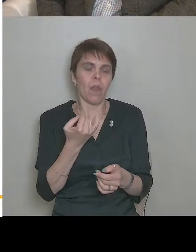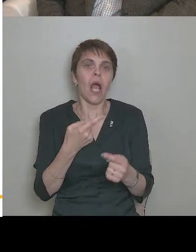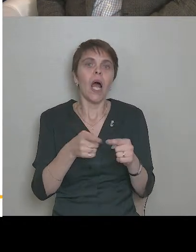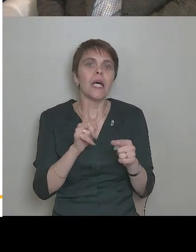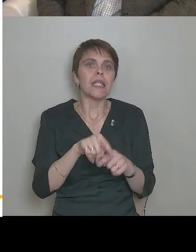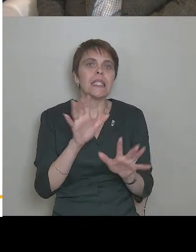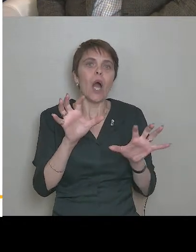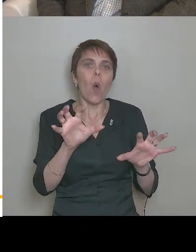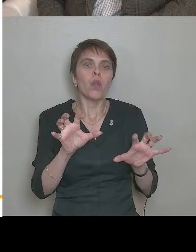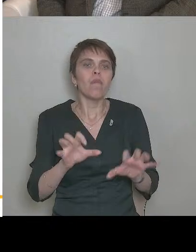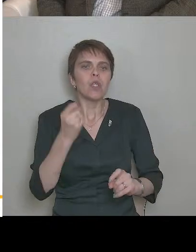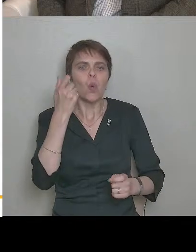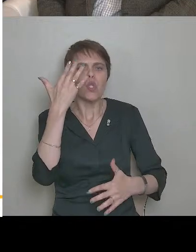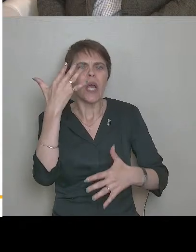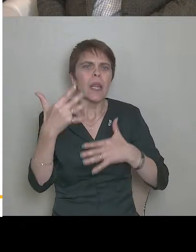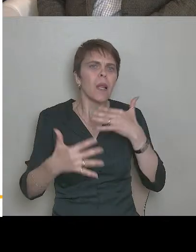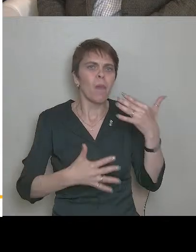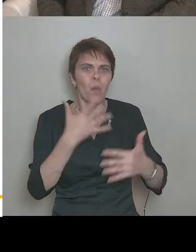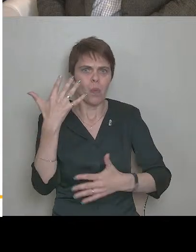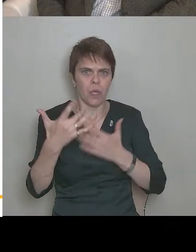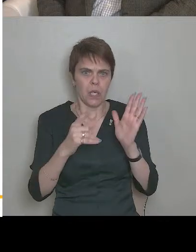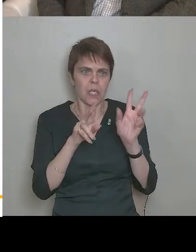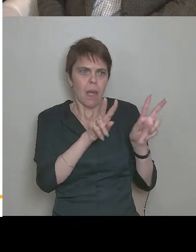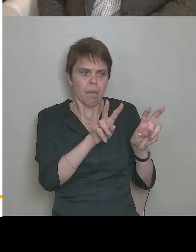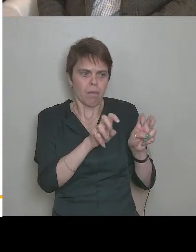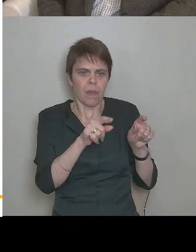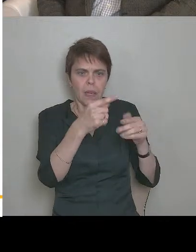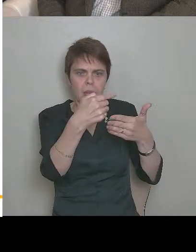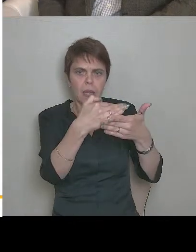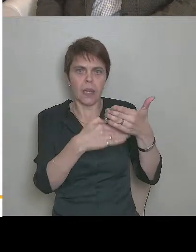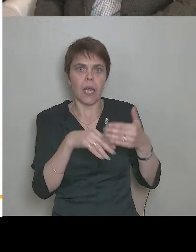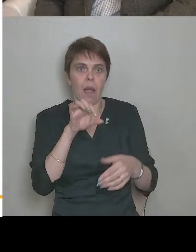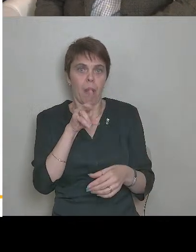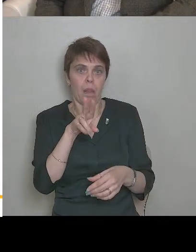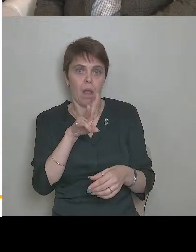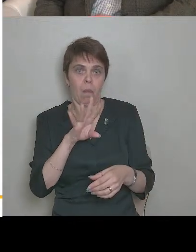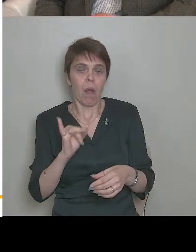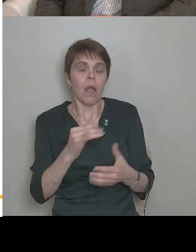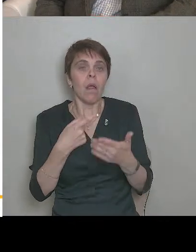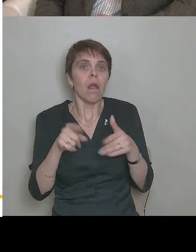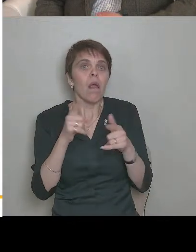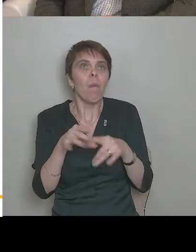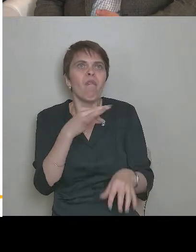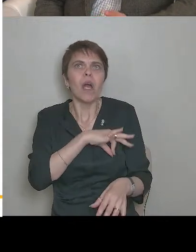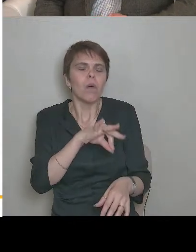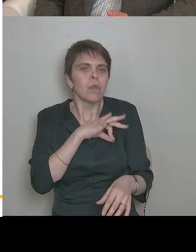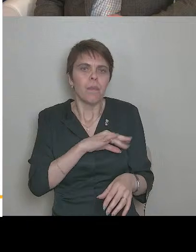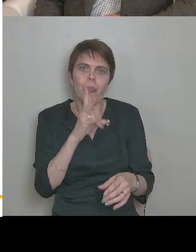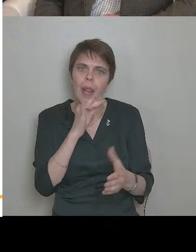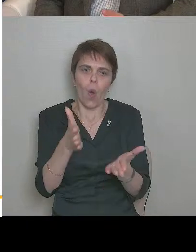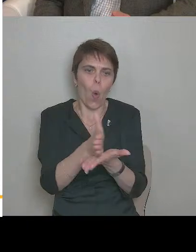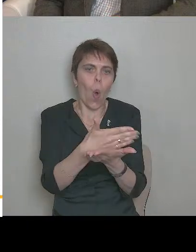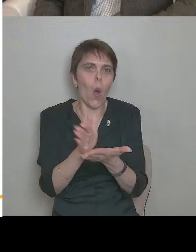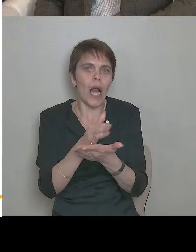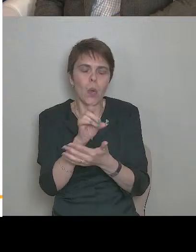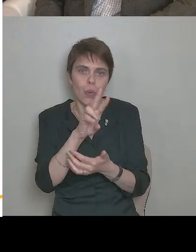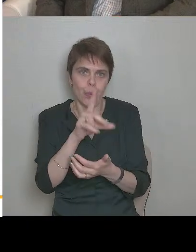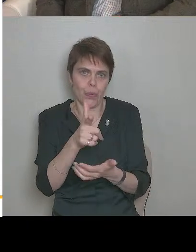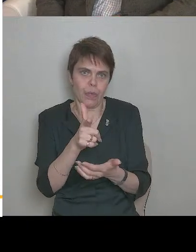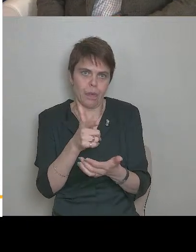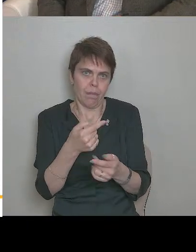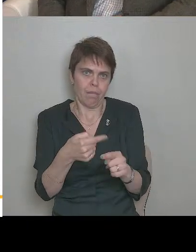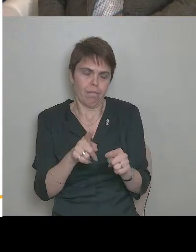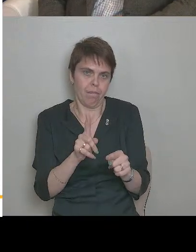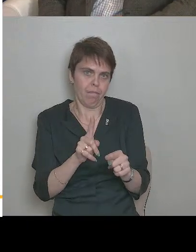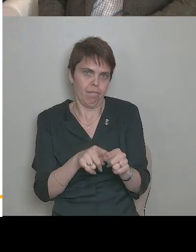more complicated because the legislator, used the inappropriate terminology, and they used the